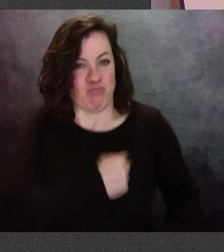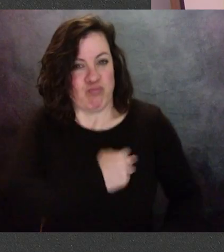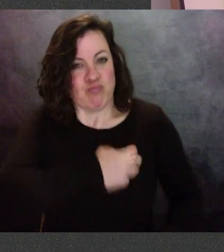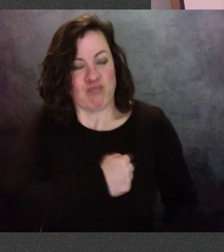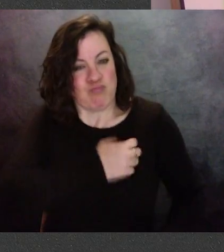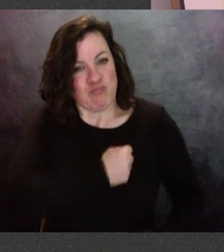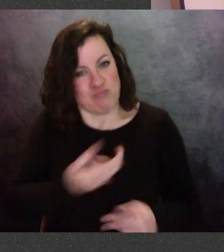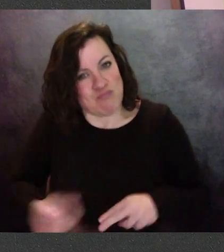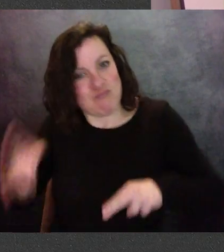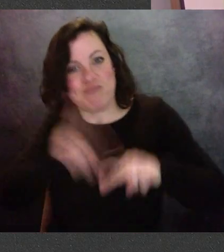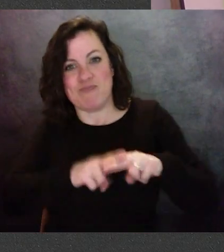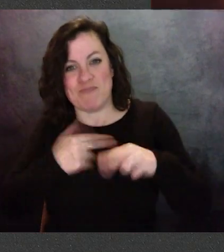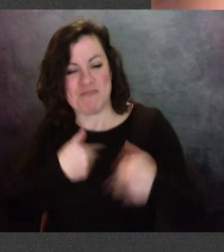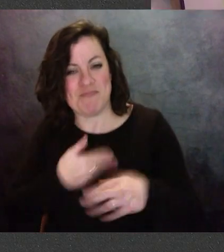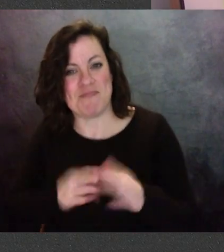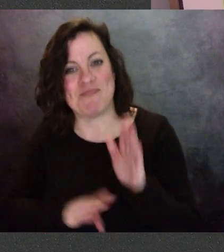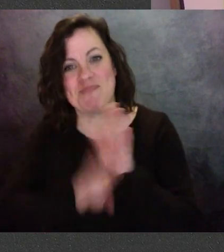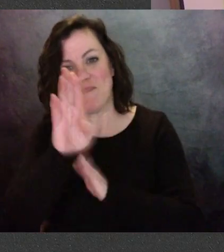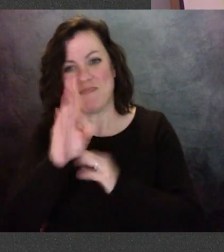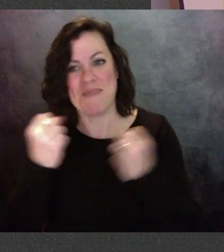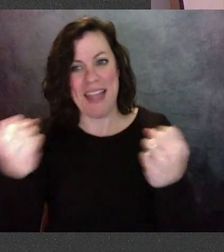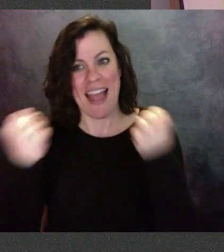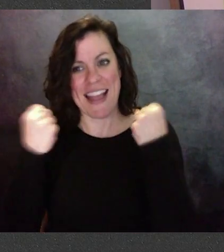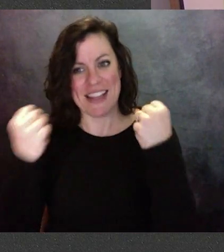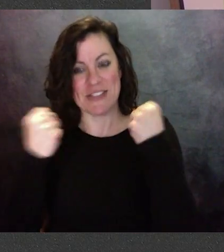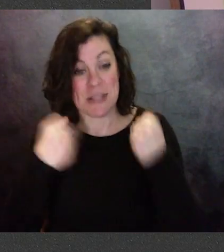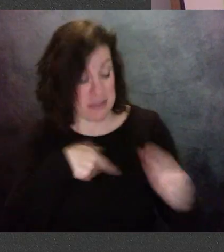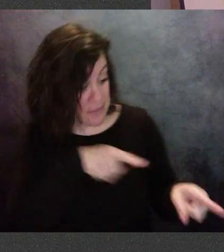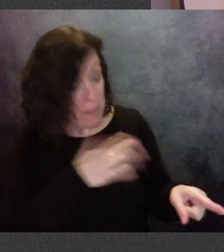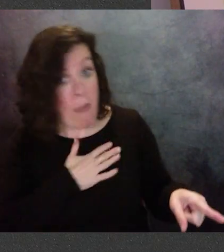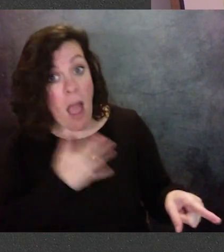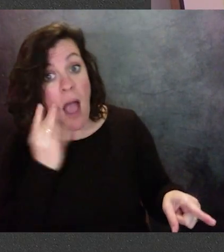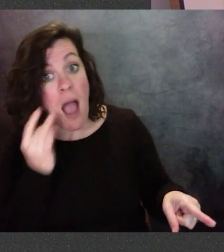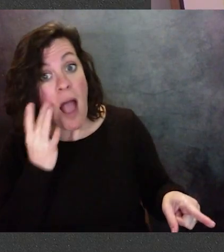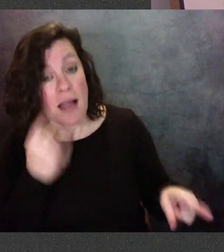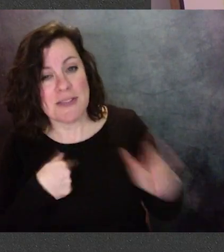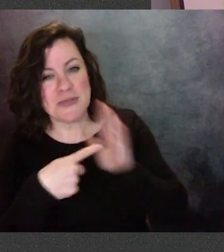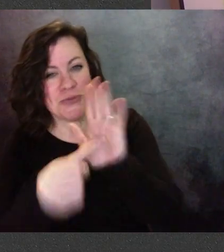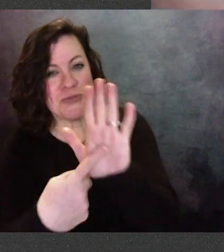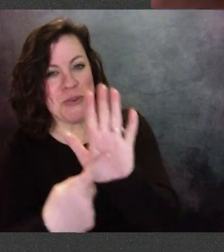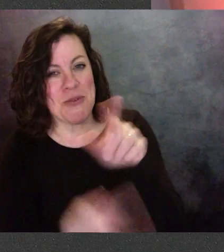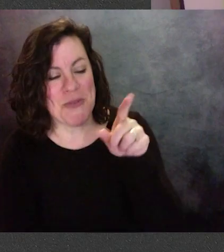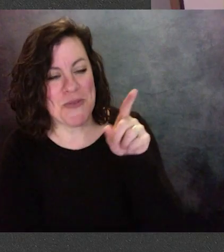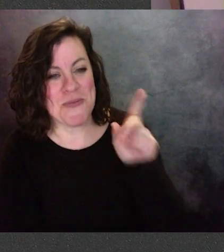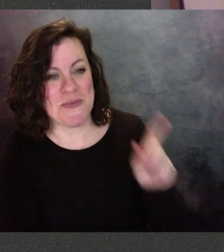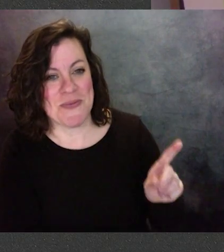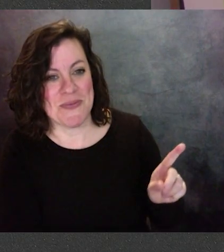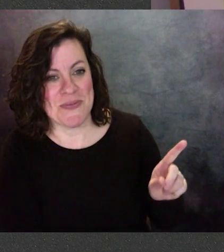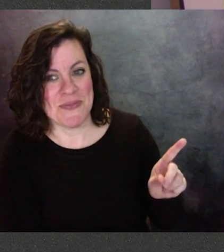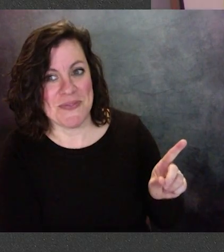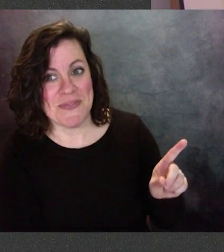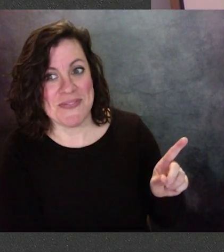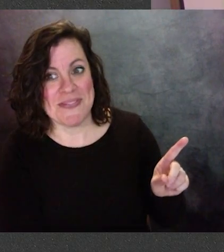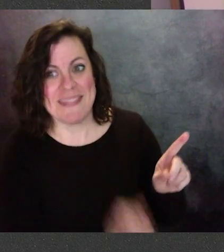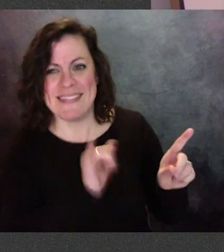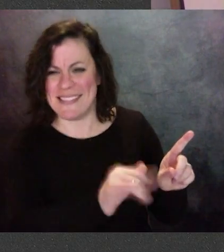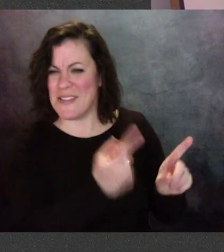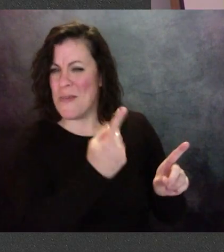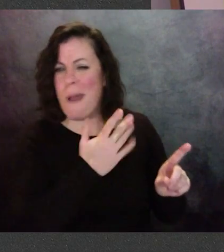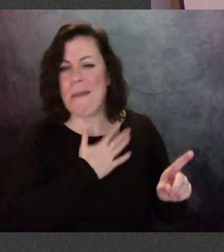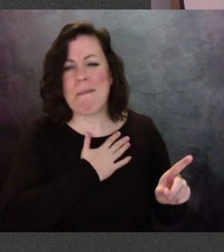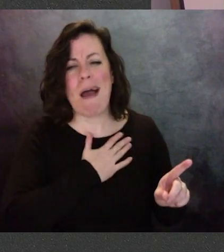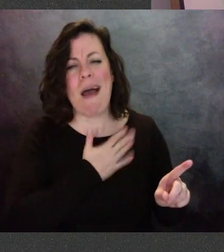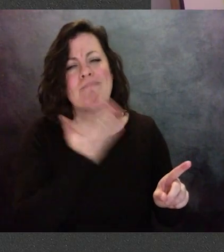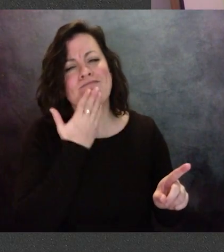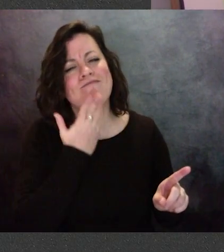day. I take my kitty cat. Come here, Petty. This is one of my best buddies, right? My